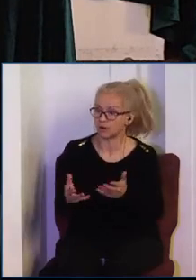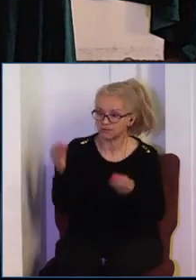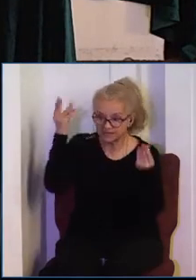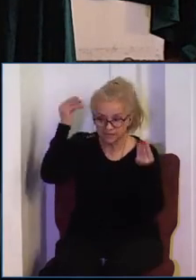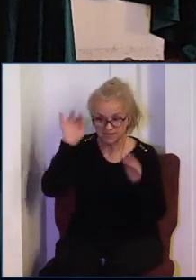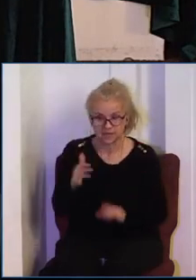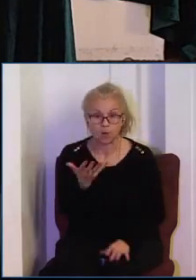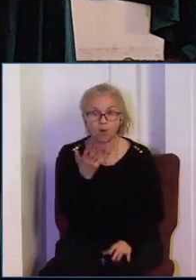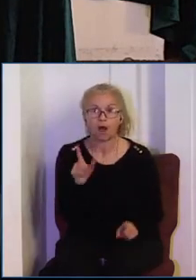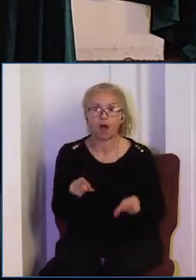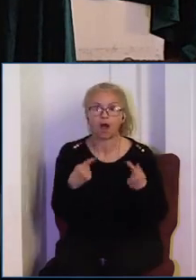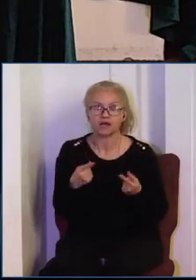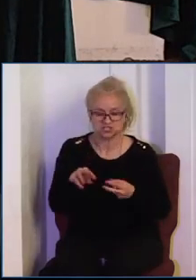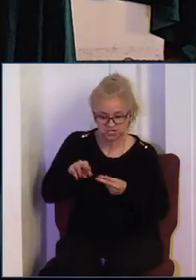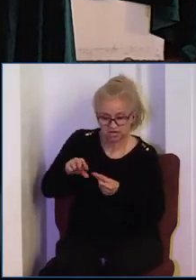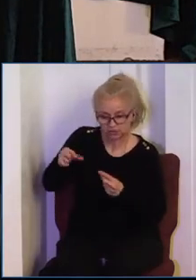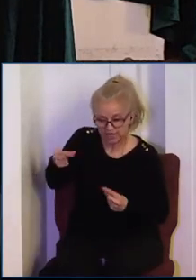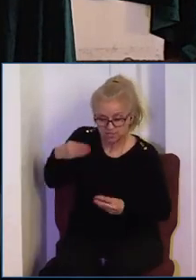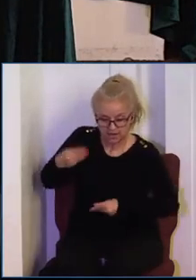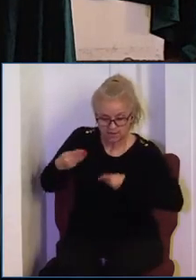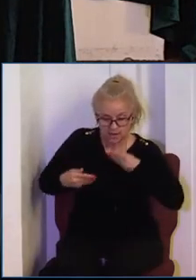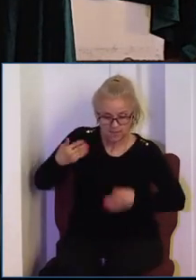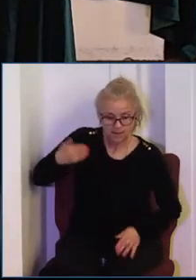that. All these generations later,